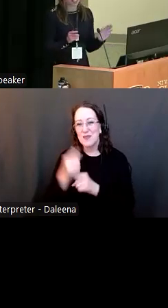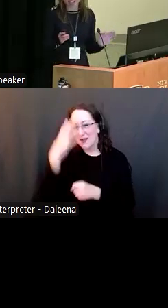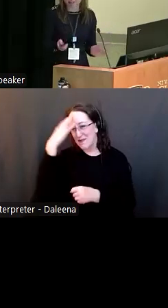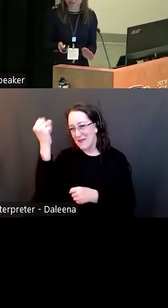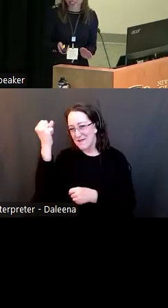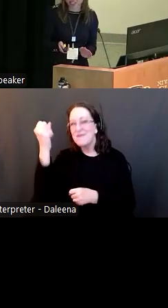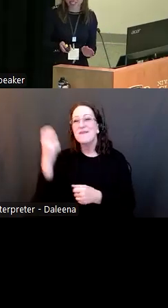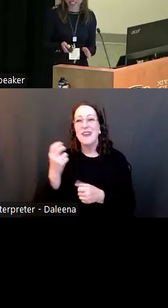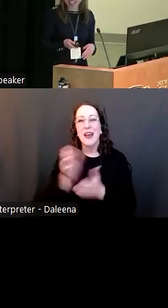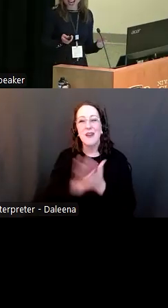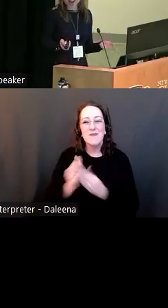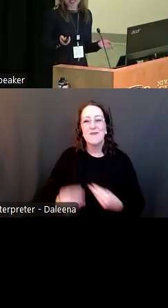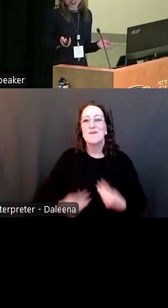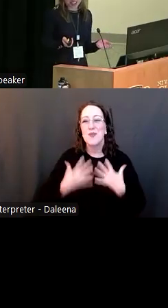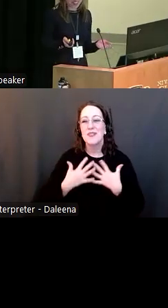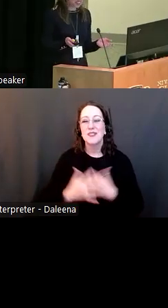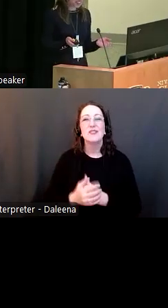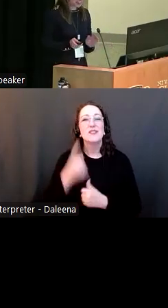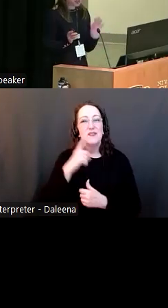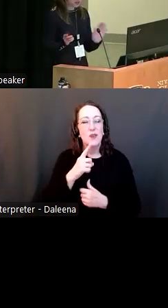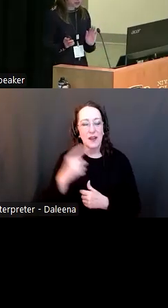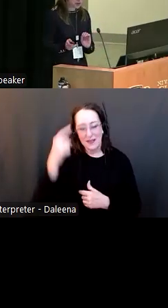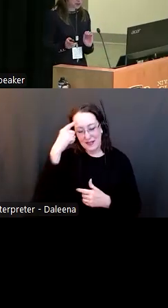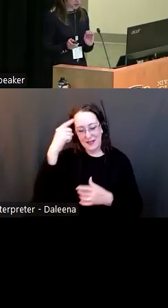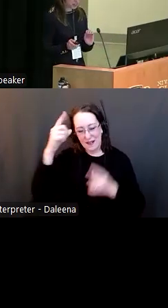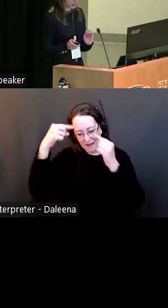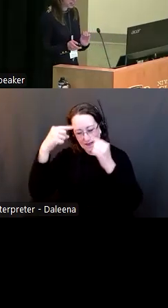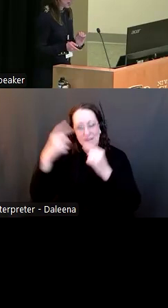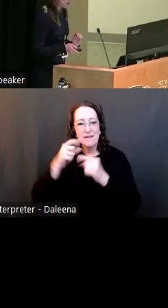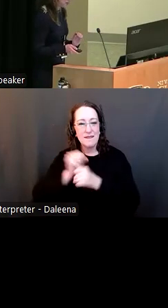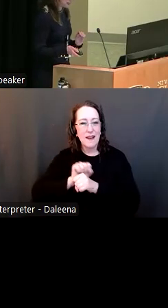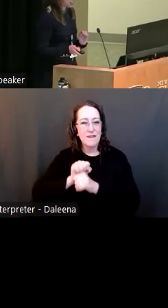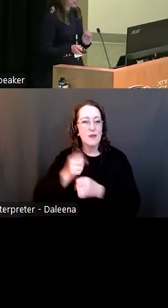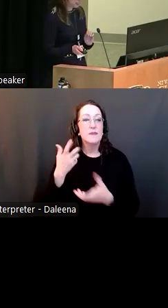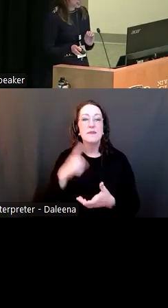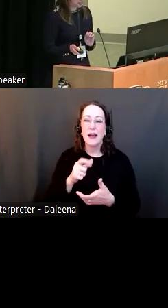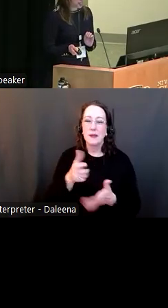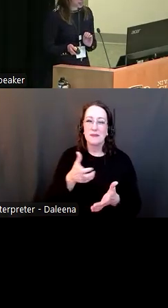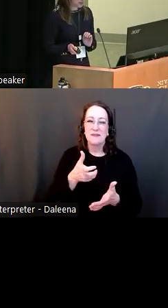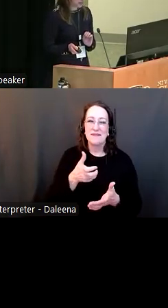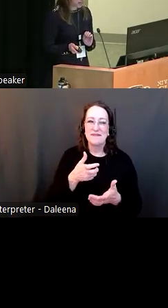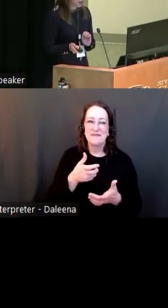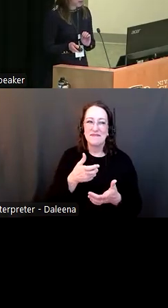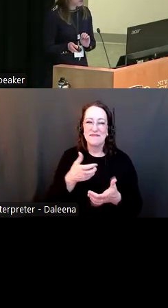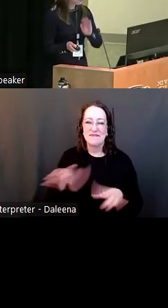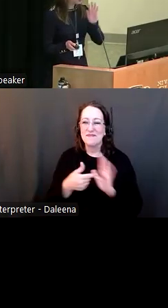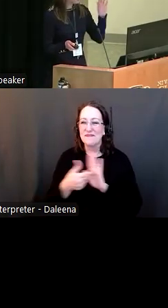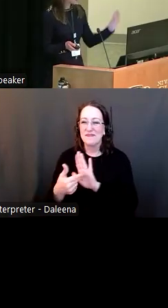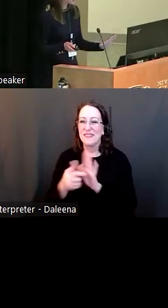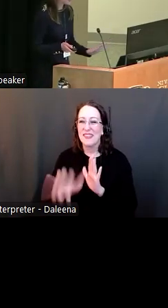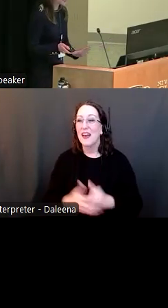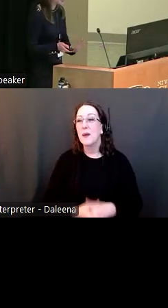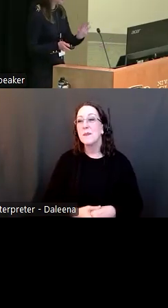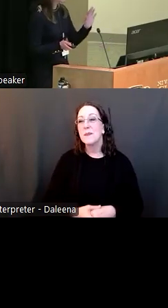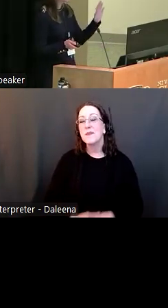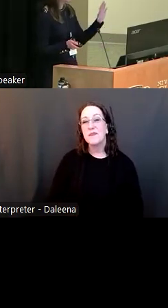and motivation for cognitive effort, so I won't humor you with a demonstration of this. But when we